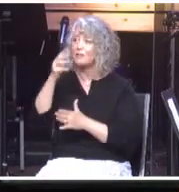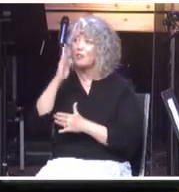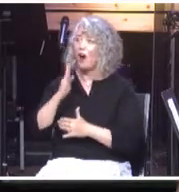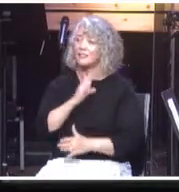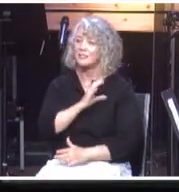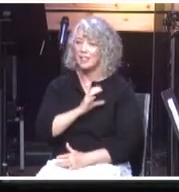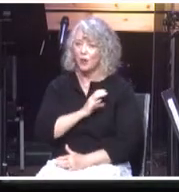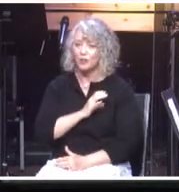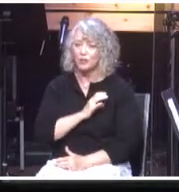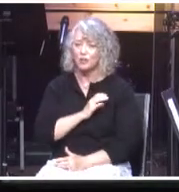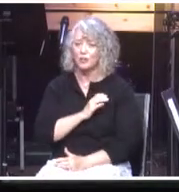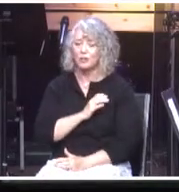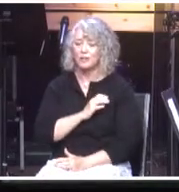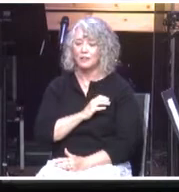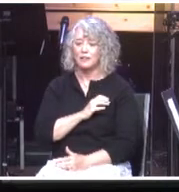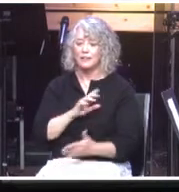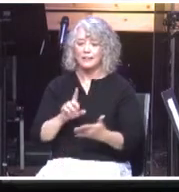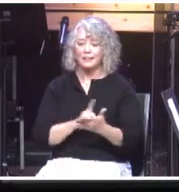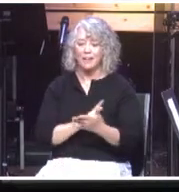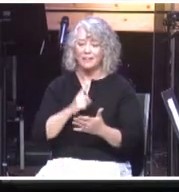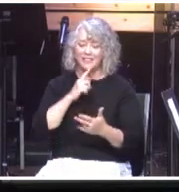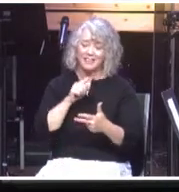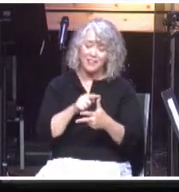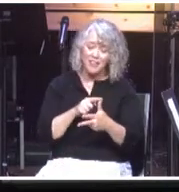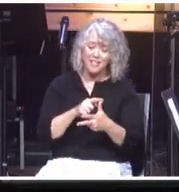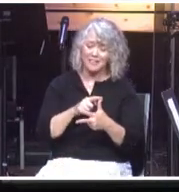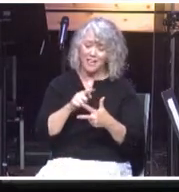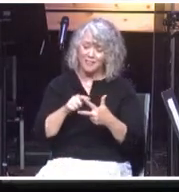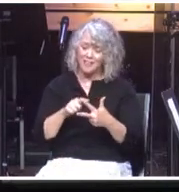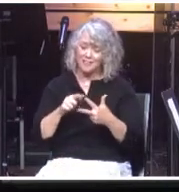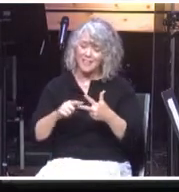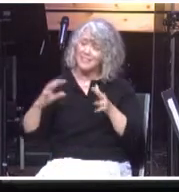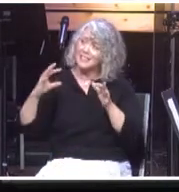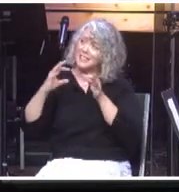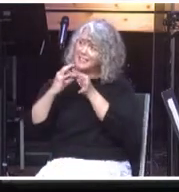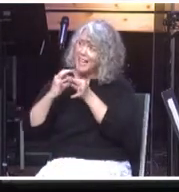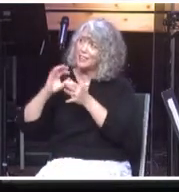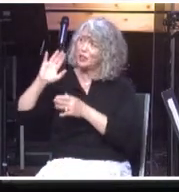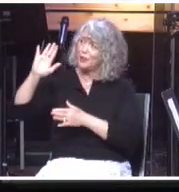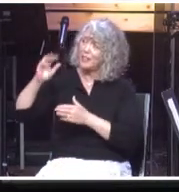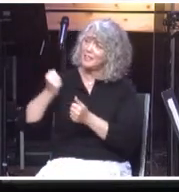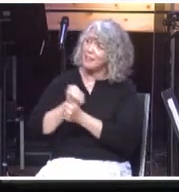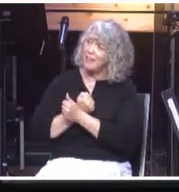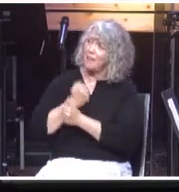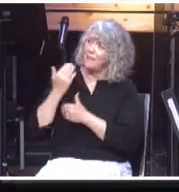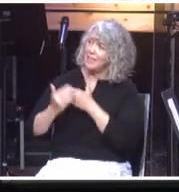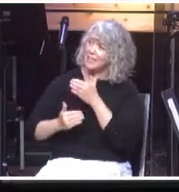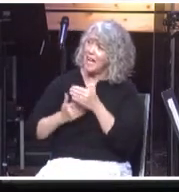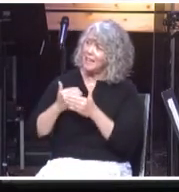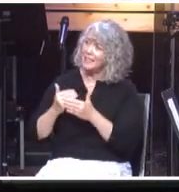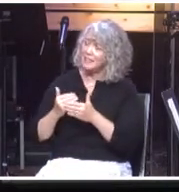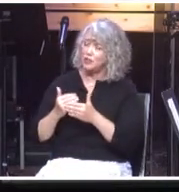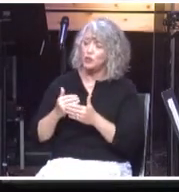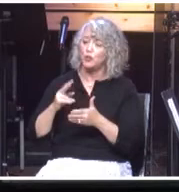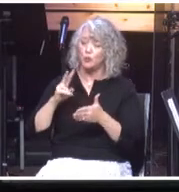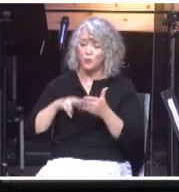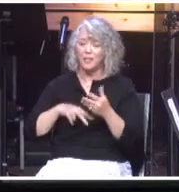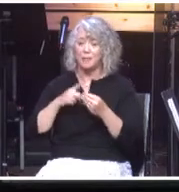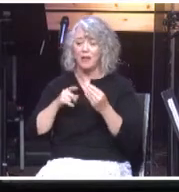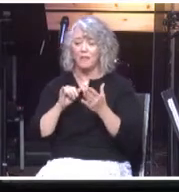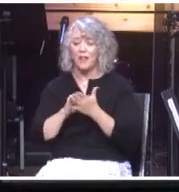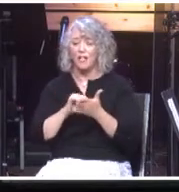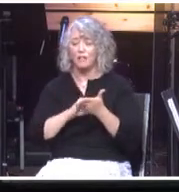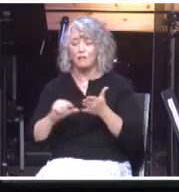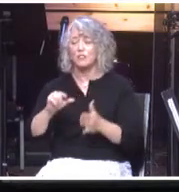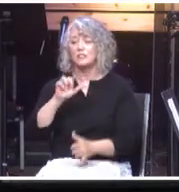directly connects to God's loving kindness. And those three complementing aspects are found in verses 5 and